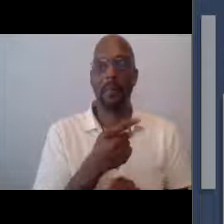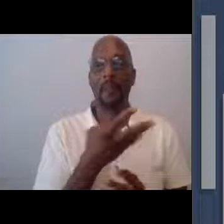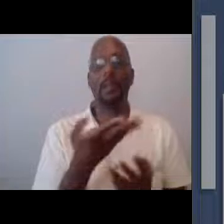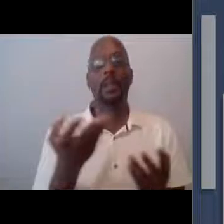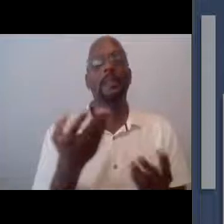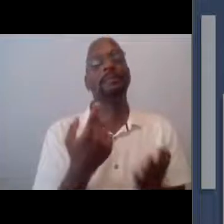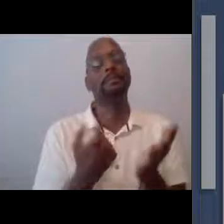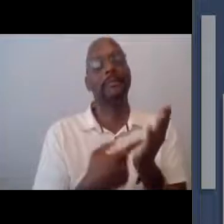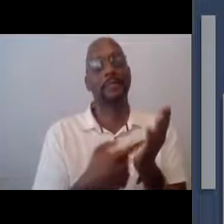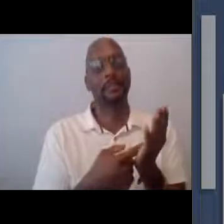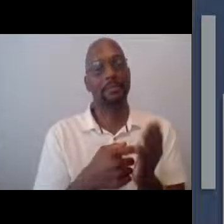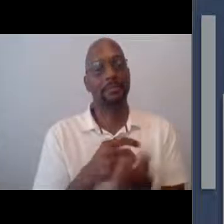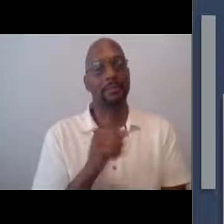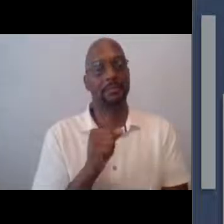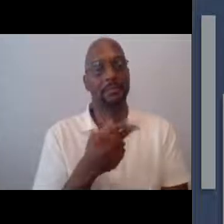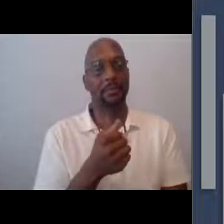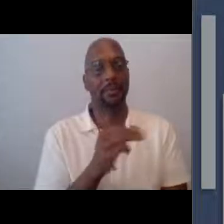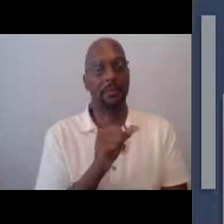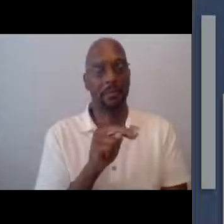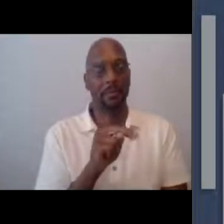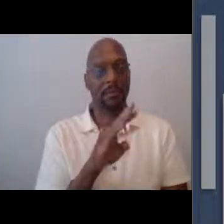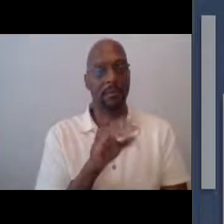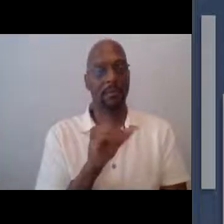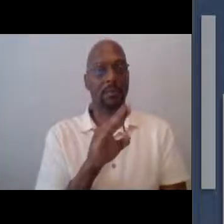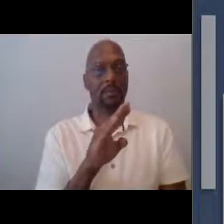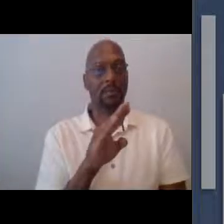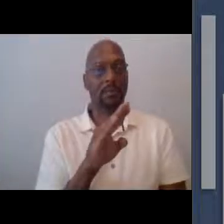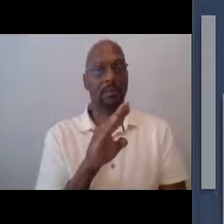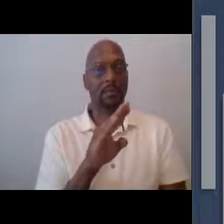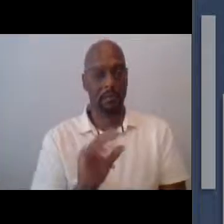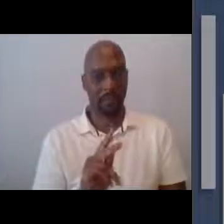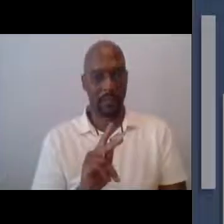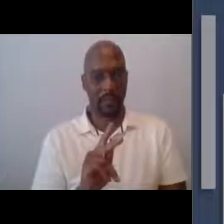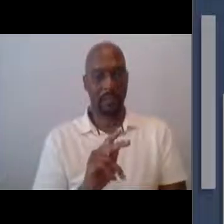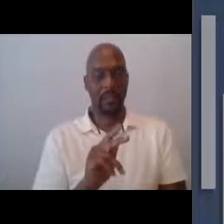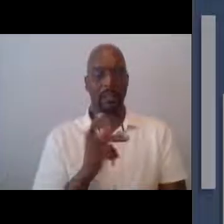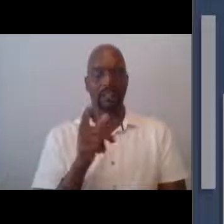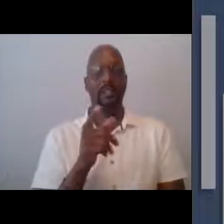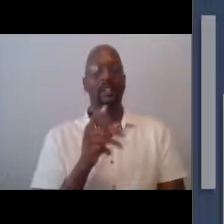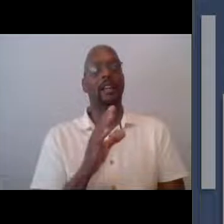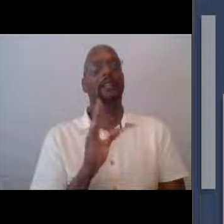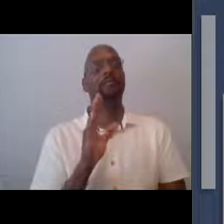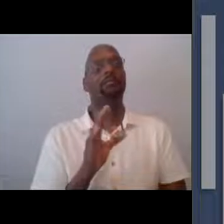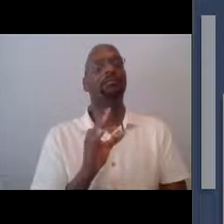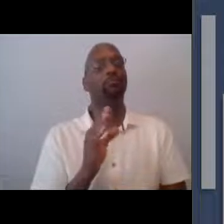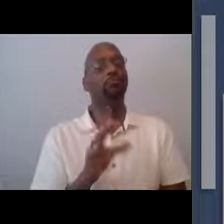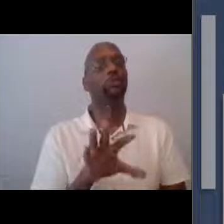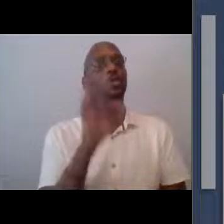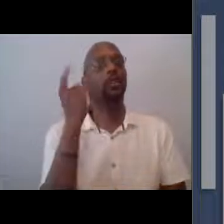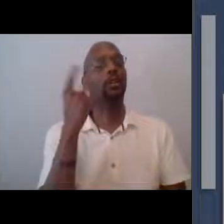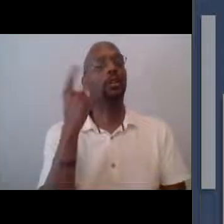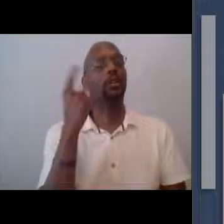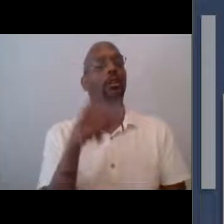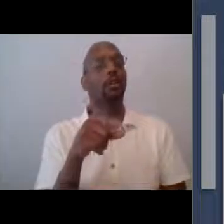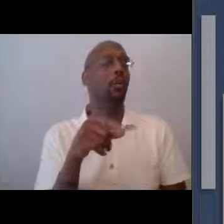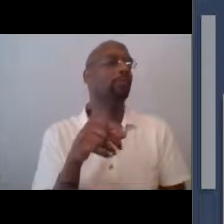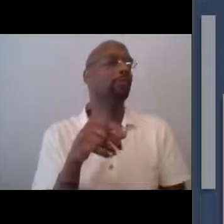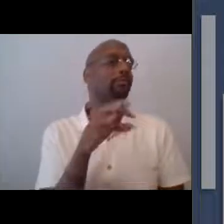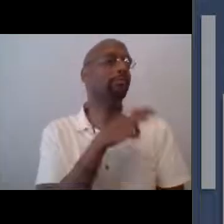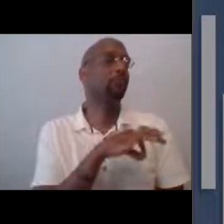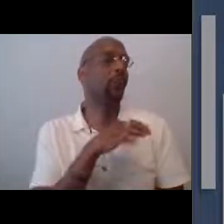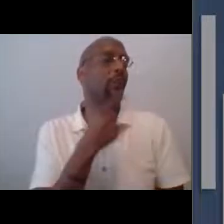Shaylin Bott is our nominee for the administrator for the Federal Highway Administration. He actually had the same role David